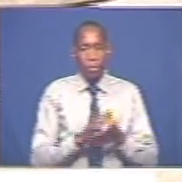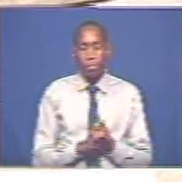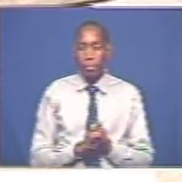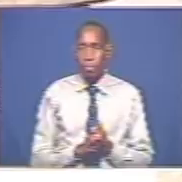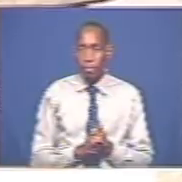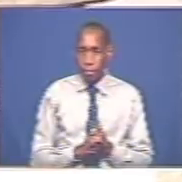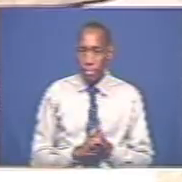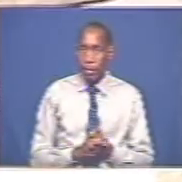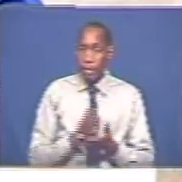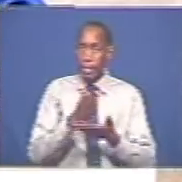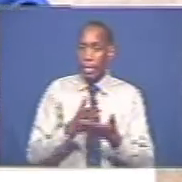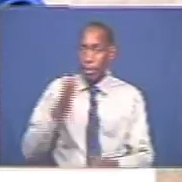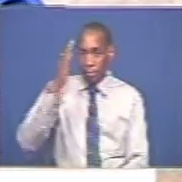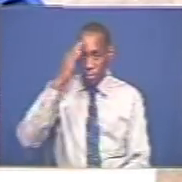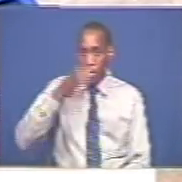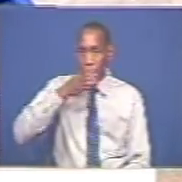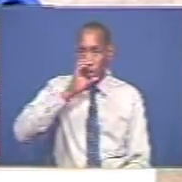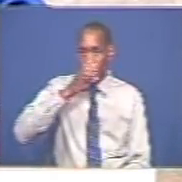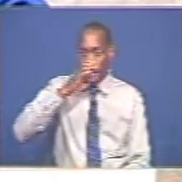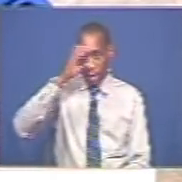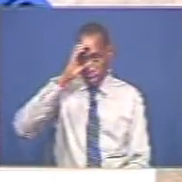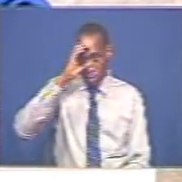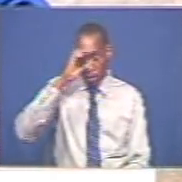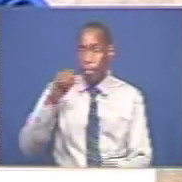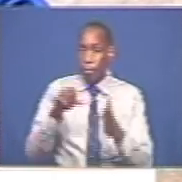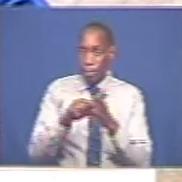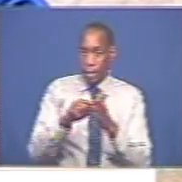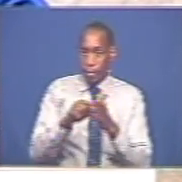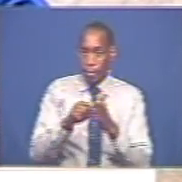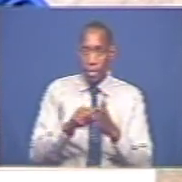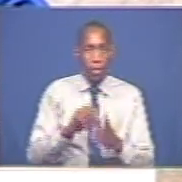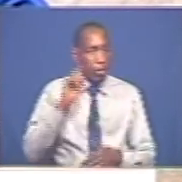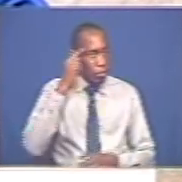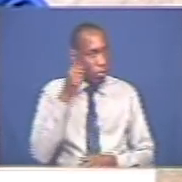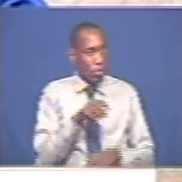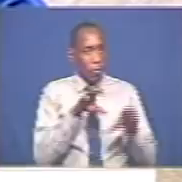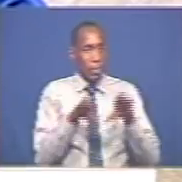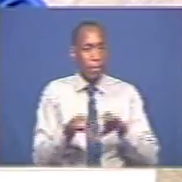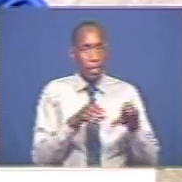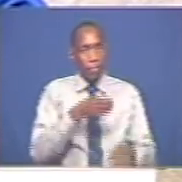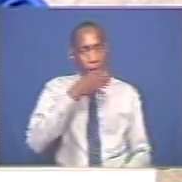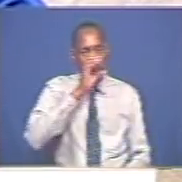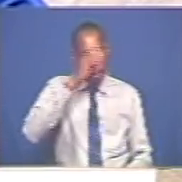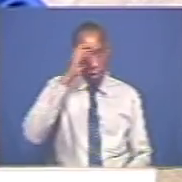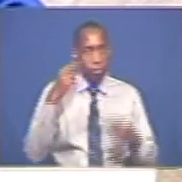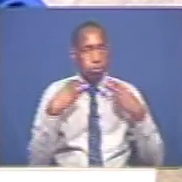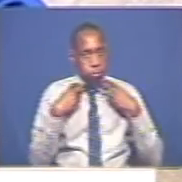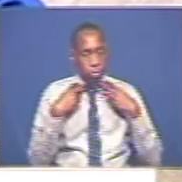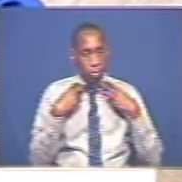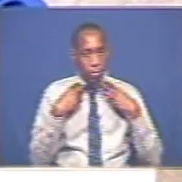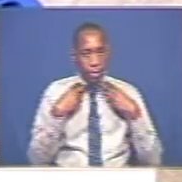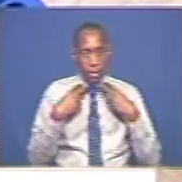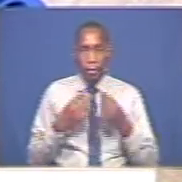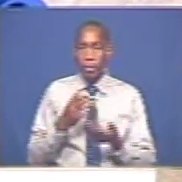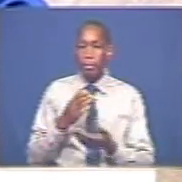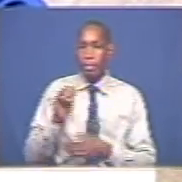would identify the alcohol consumption as the problem. Oh, they thought you were suffering from alcoholism? Yeah, they thought, they thought maybe